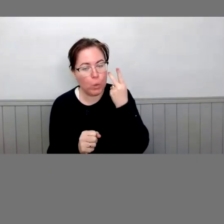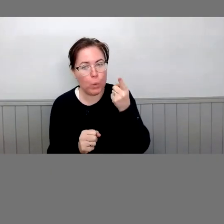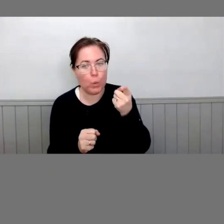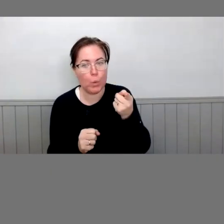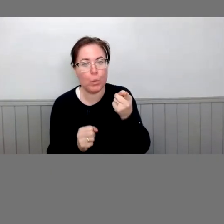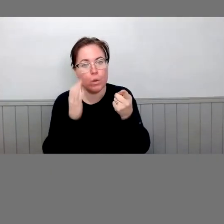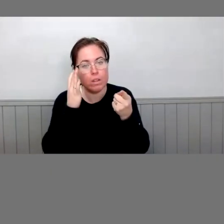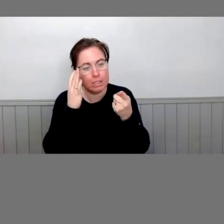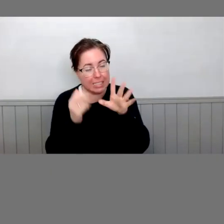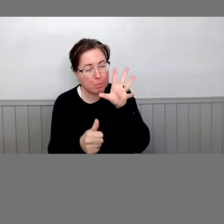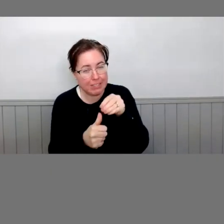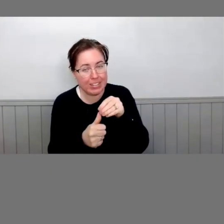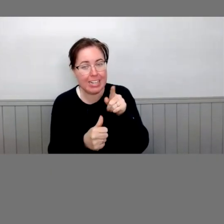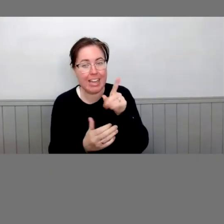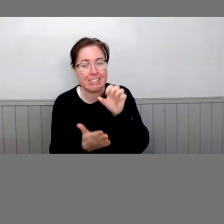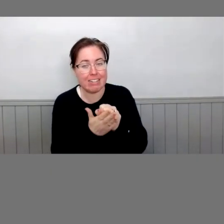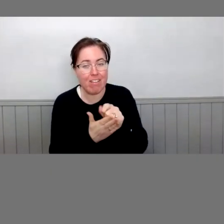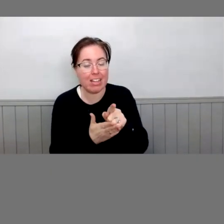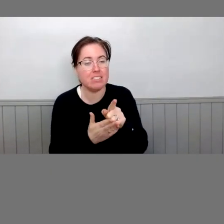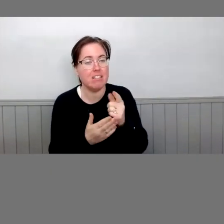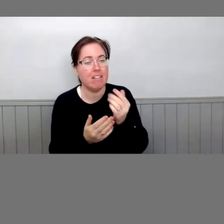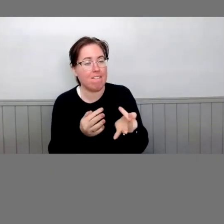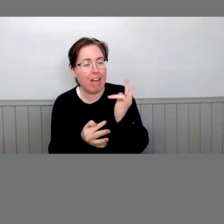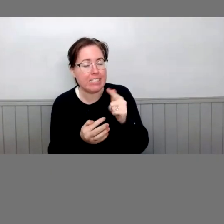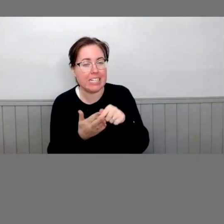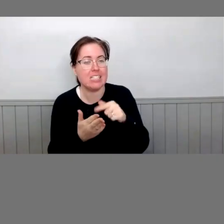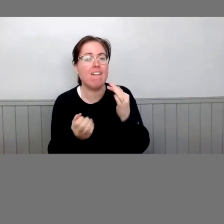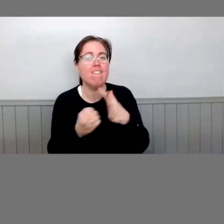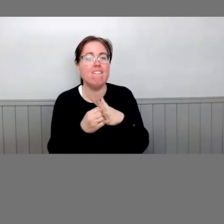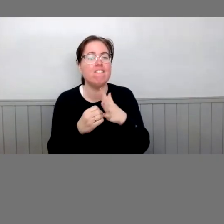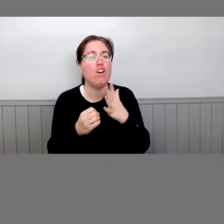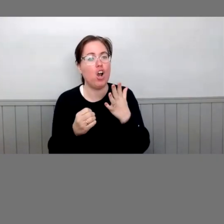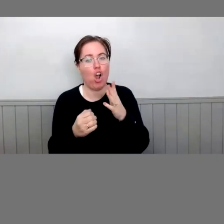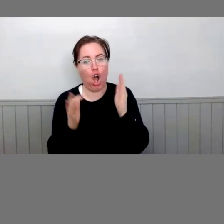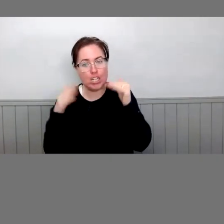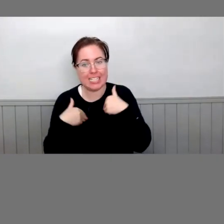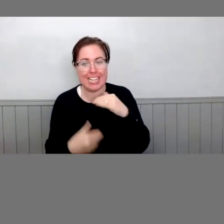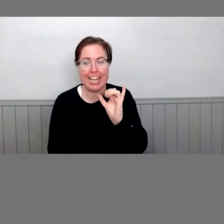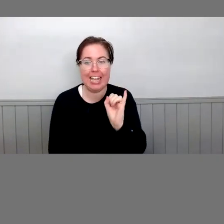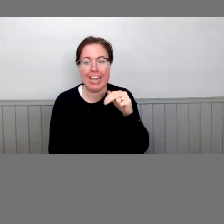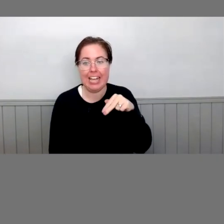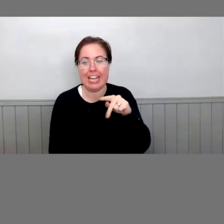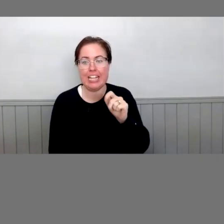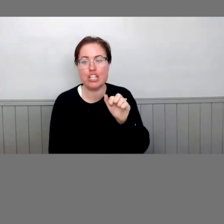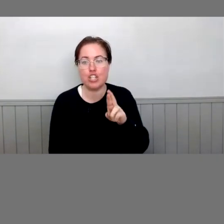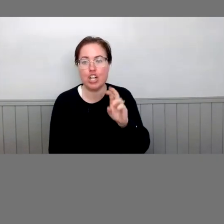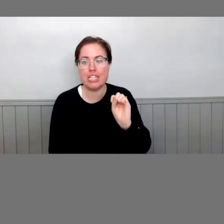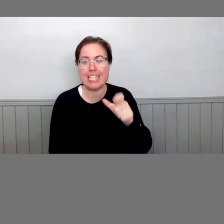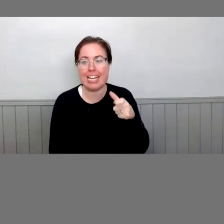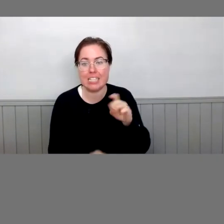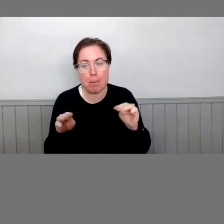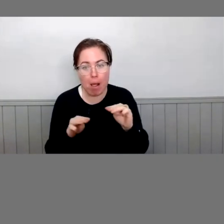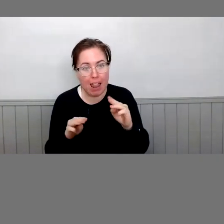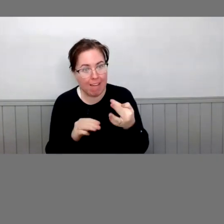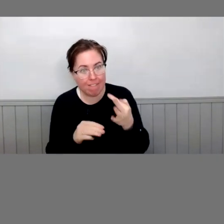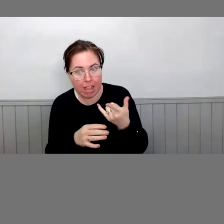specifically identified findings of autistic intersex people or whether that's a theme that came up. Yeah, so we looked, I suppose,